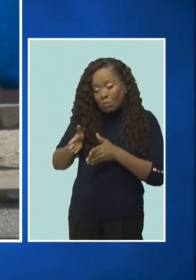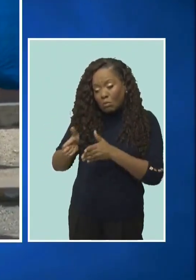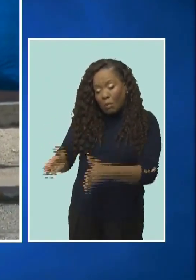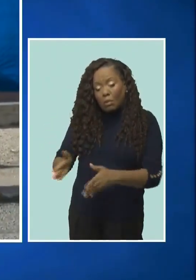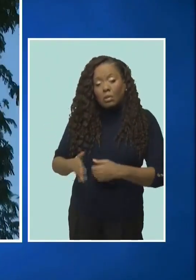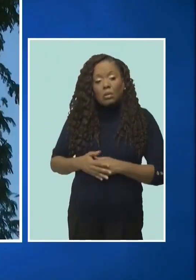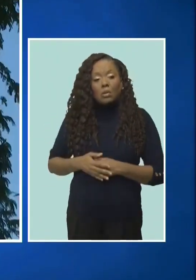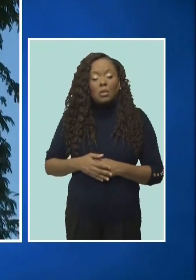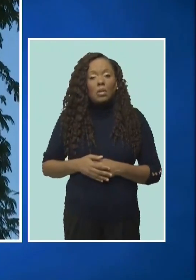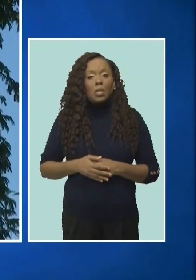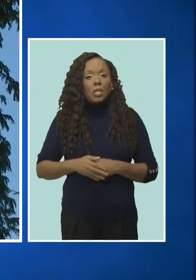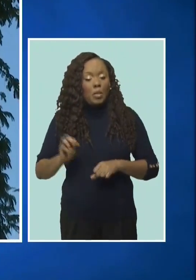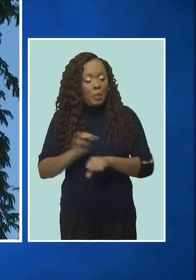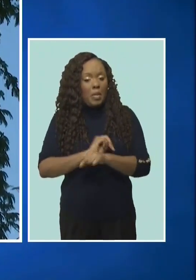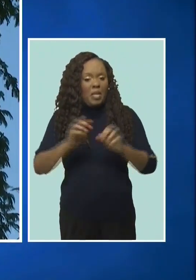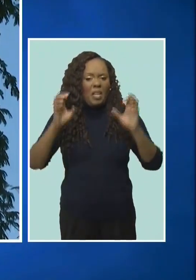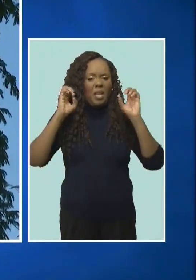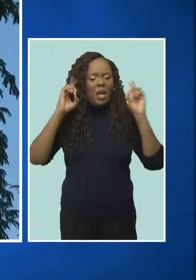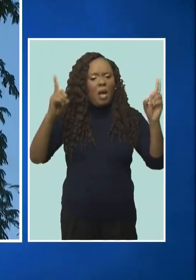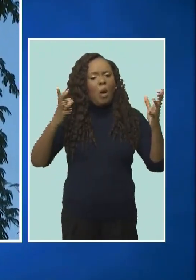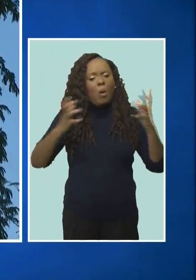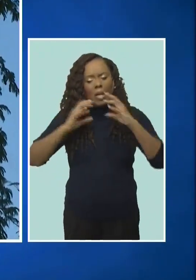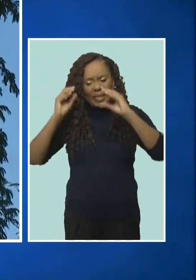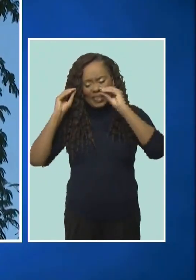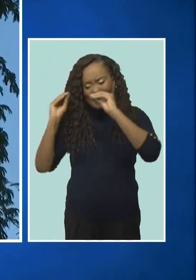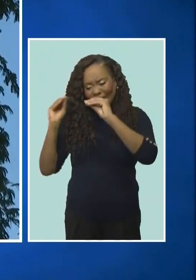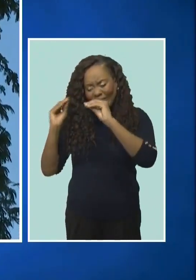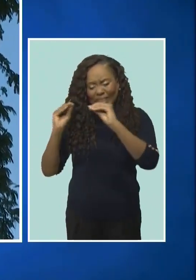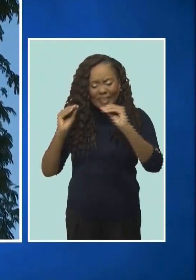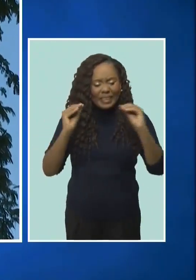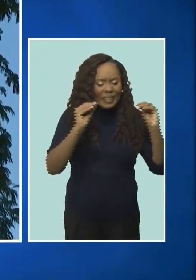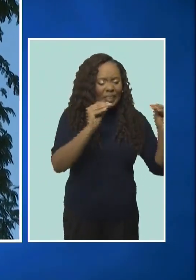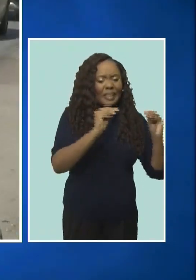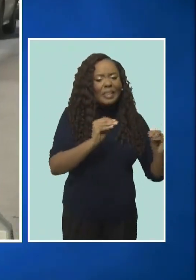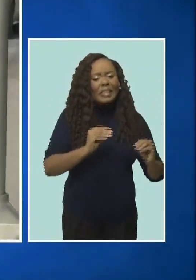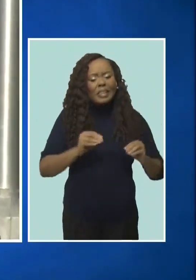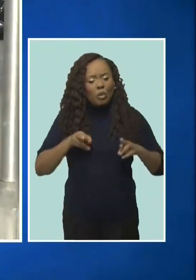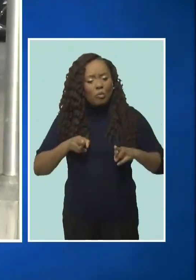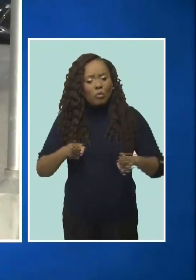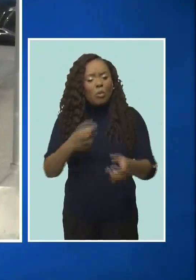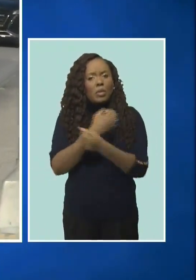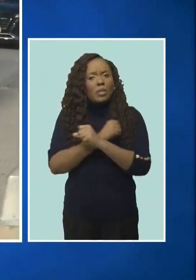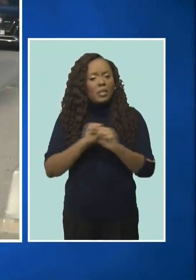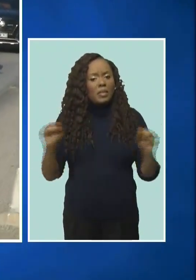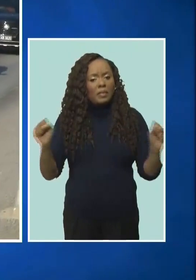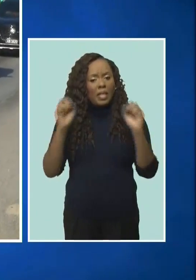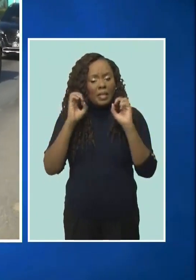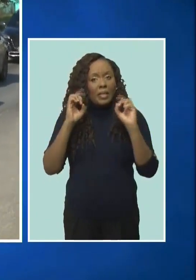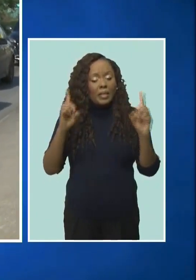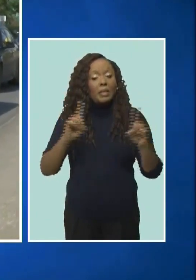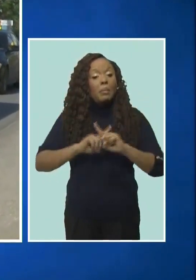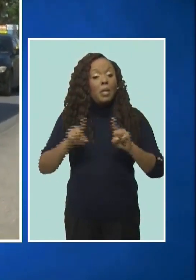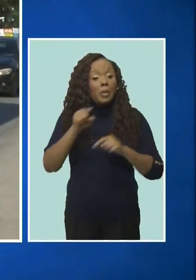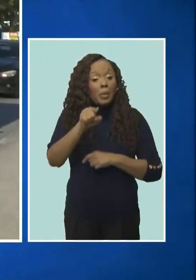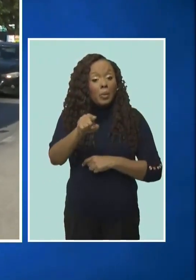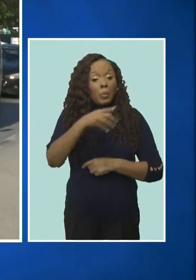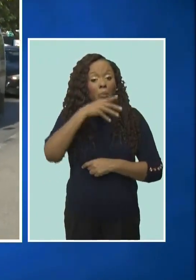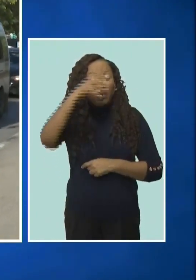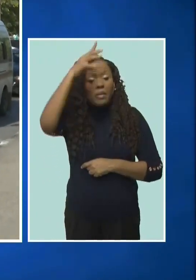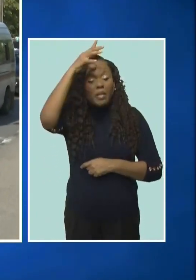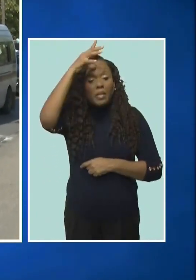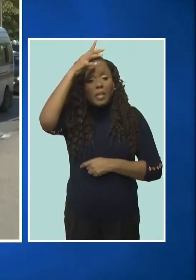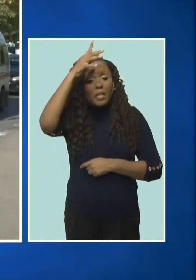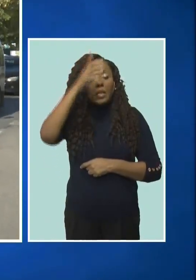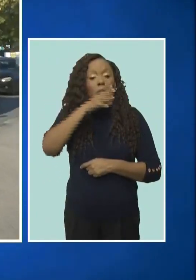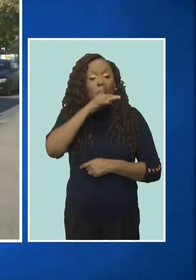up its efforts to push road safety education in schools, she is asking parents to continue to speak to their children about